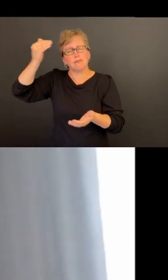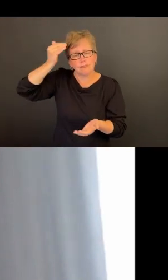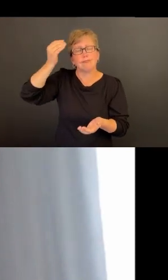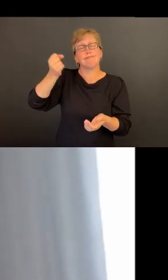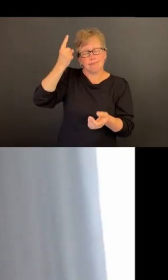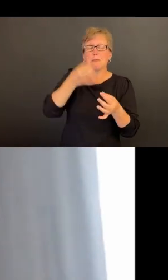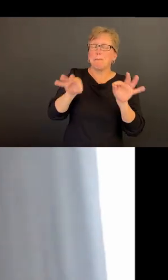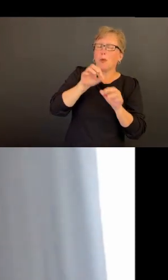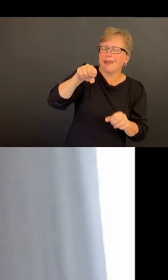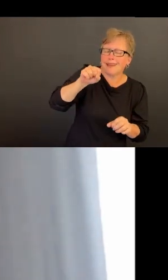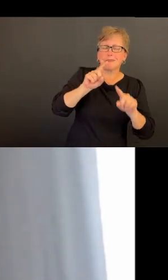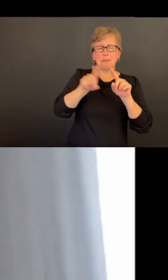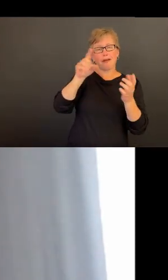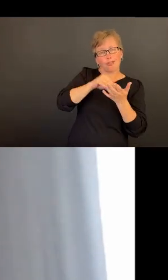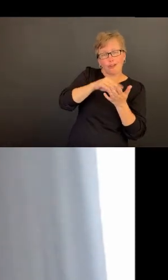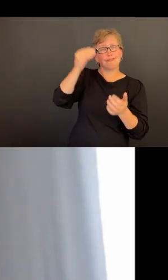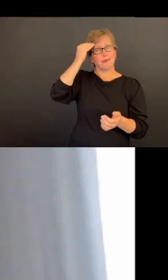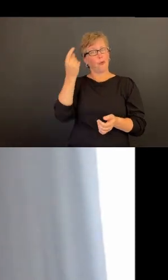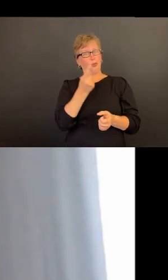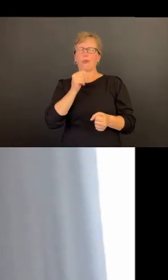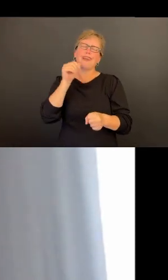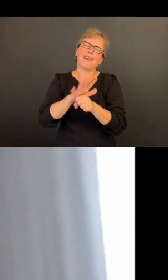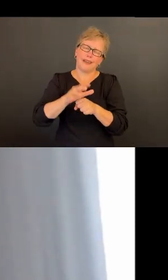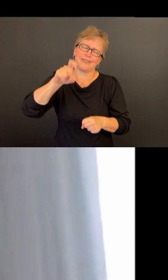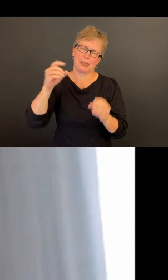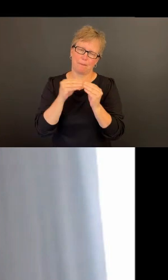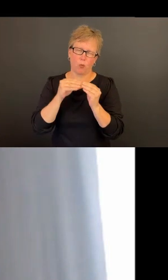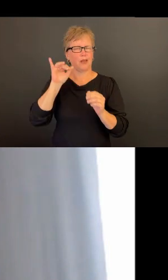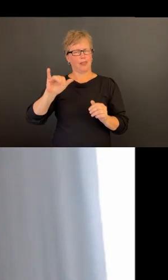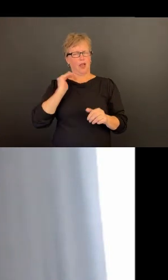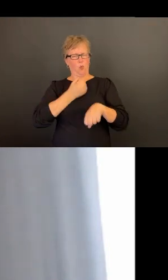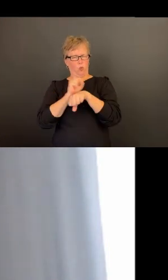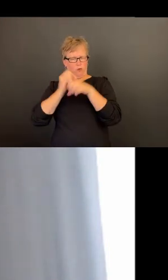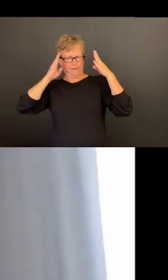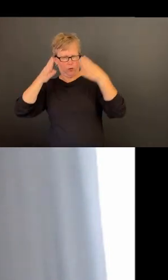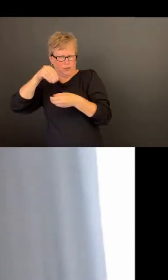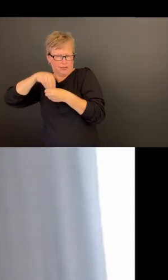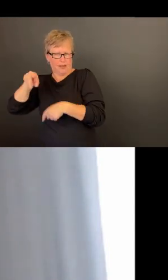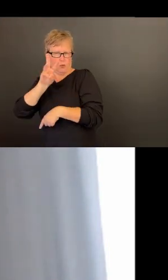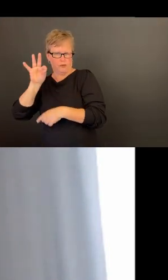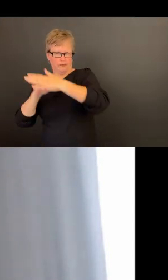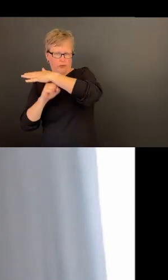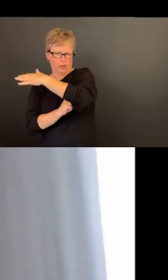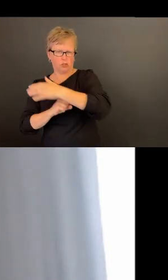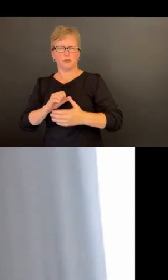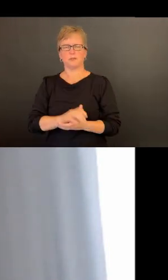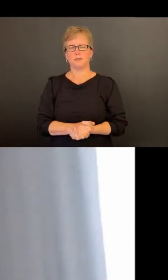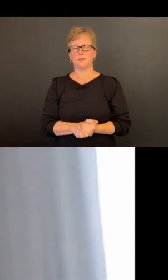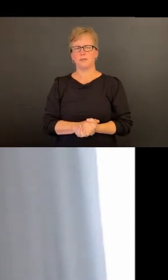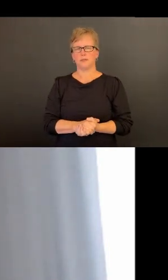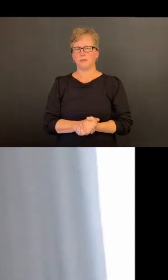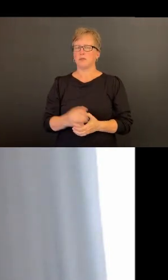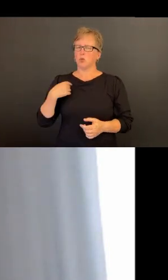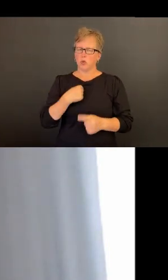knowledge is important, but it's not enough. So the work we do within the Wells Fargo Foundation goes well beyond simply